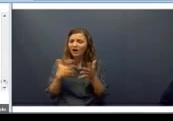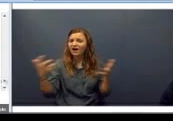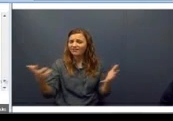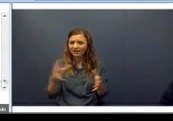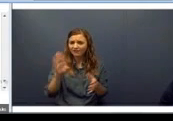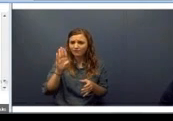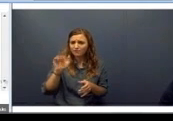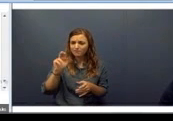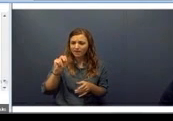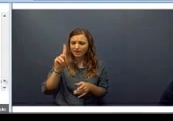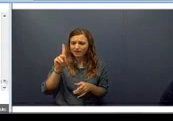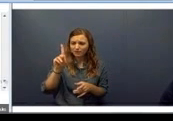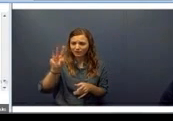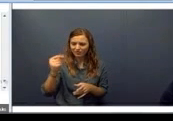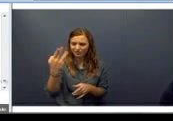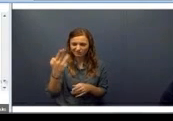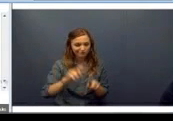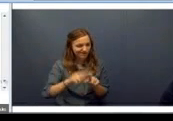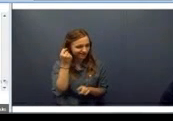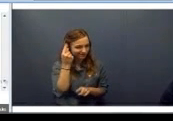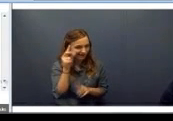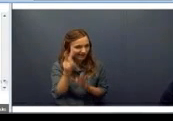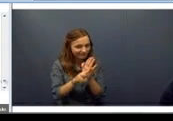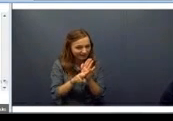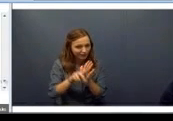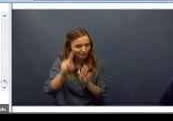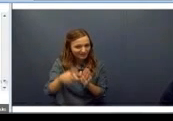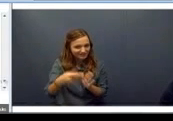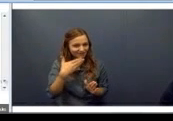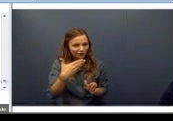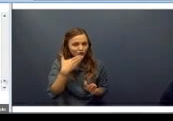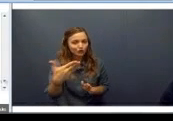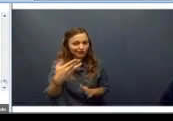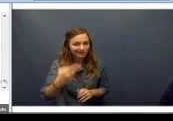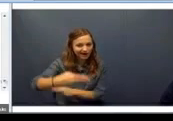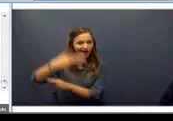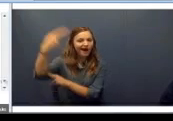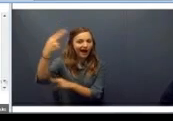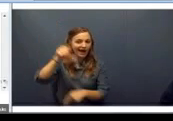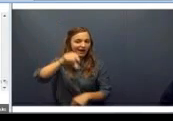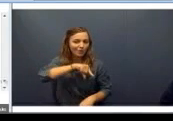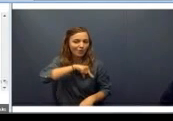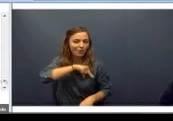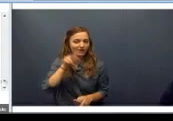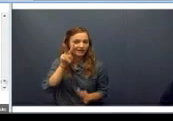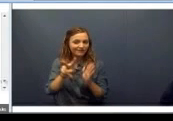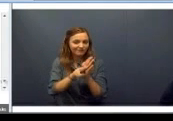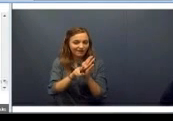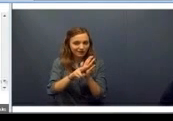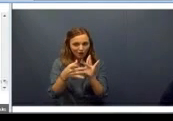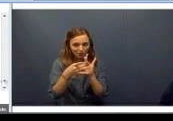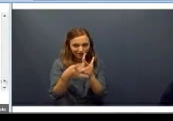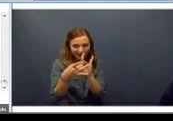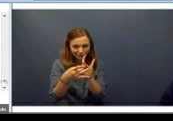fine because text doesn't require a lot of bandwidth capability. But for video, you need to have a good,